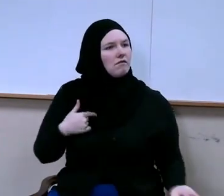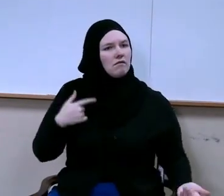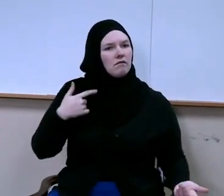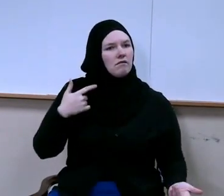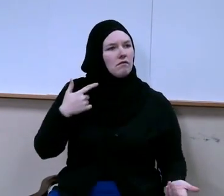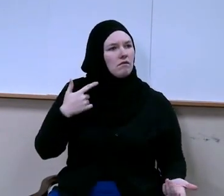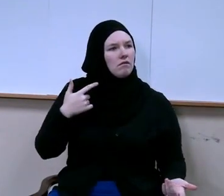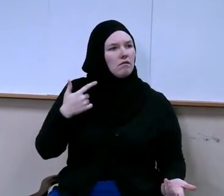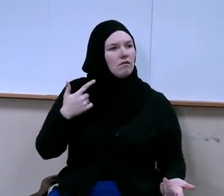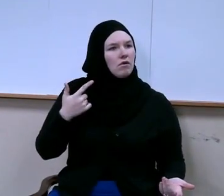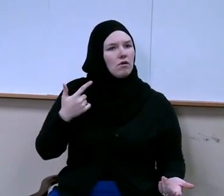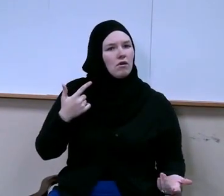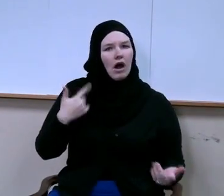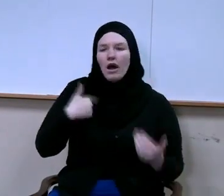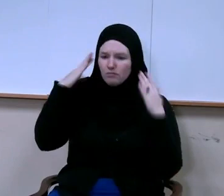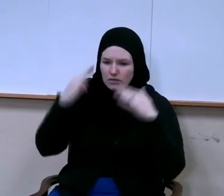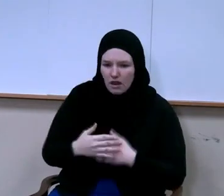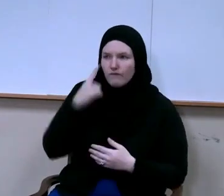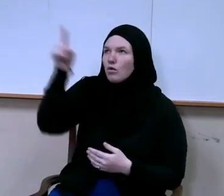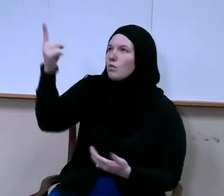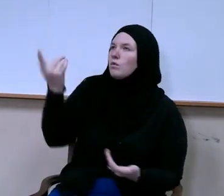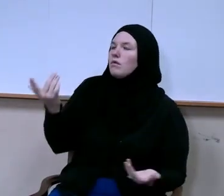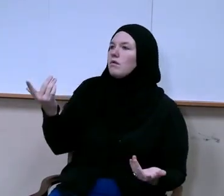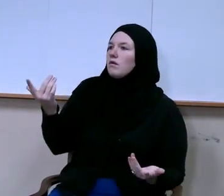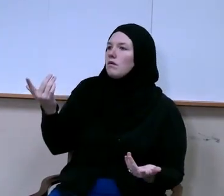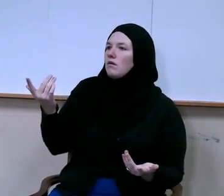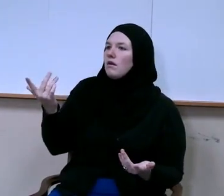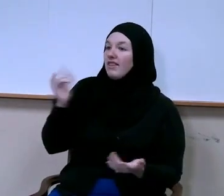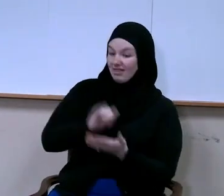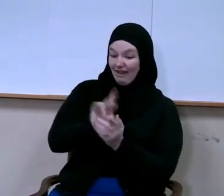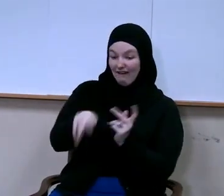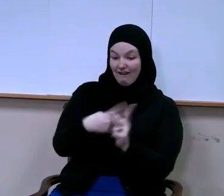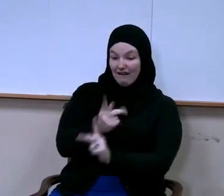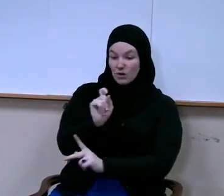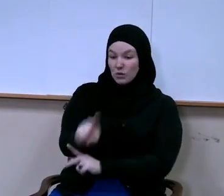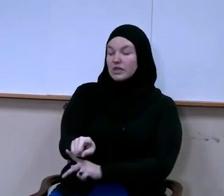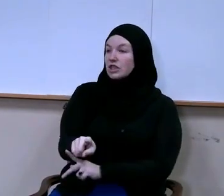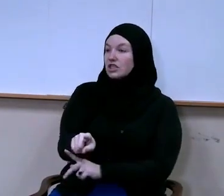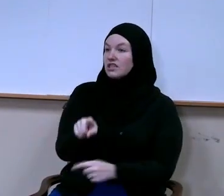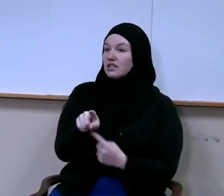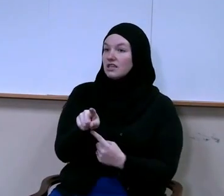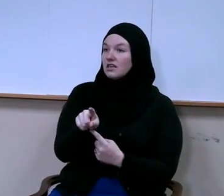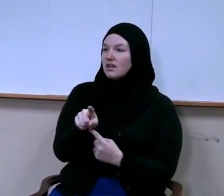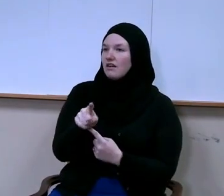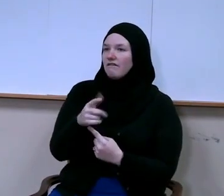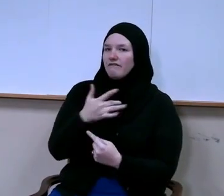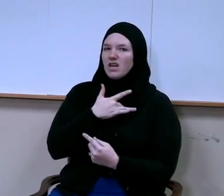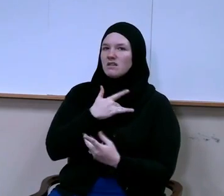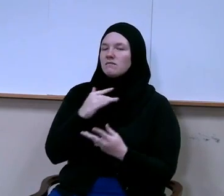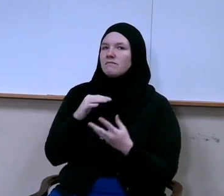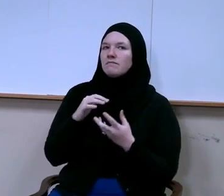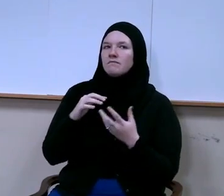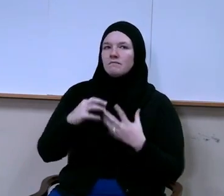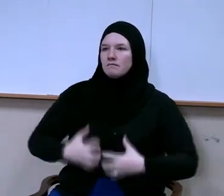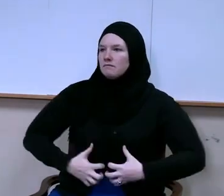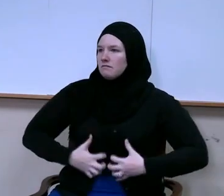enough? What should I do with the prayer I pray to you? All of those types of questions of resentment